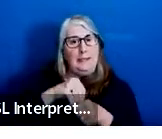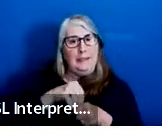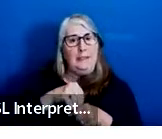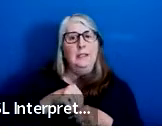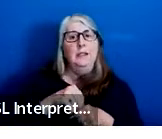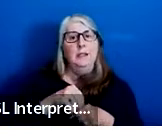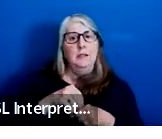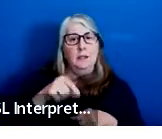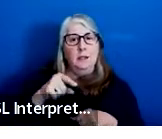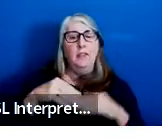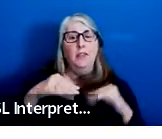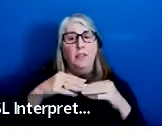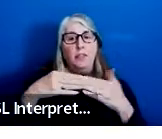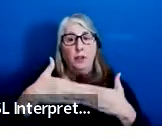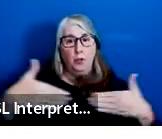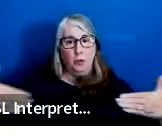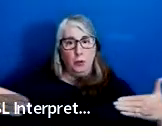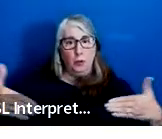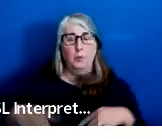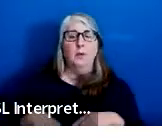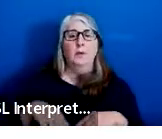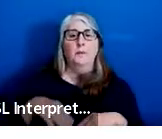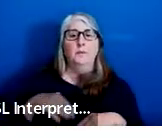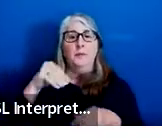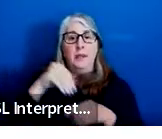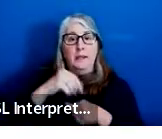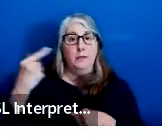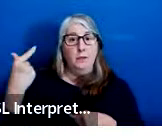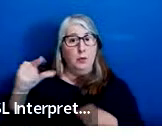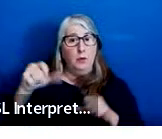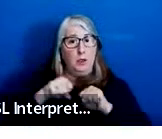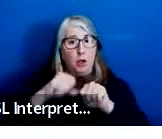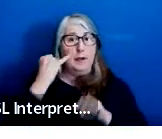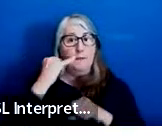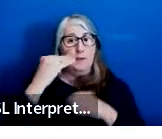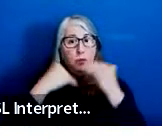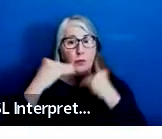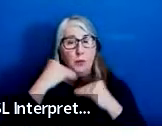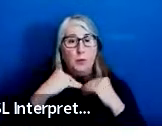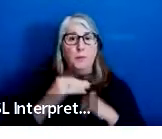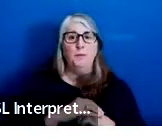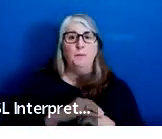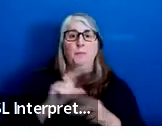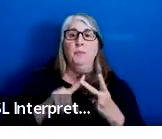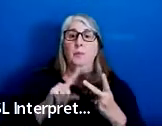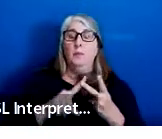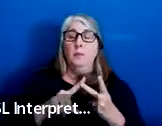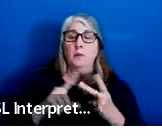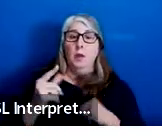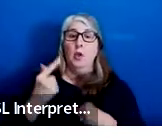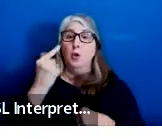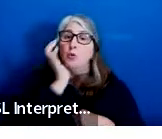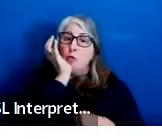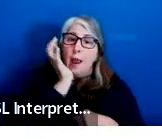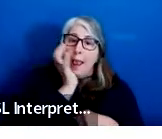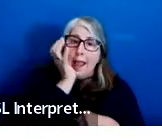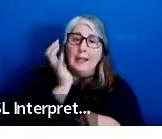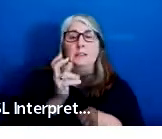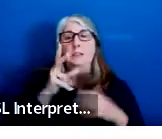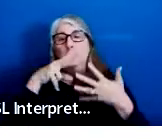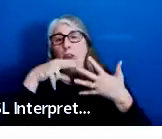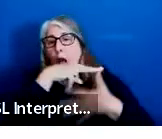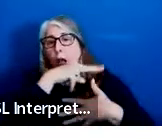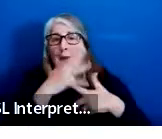curb in the wheel green cart. If it's food, if it's yard trim, you can use a dedicated can,